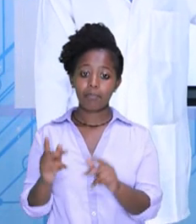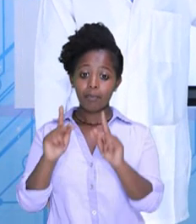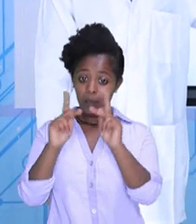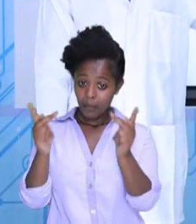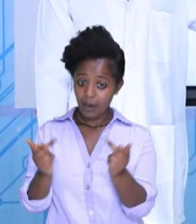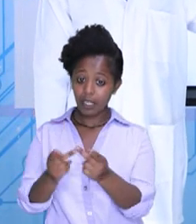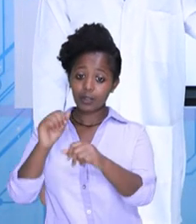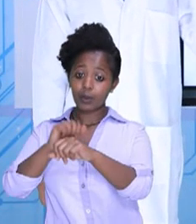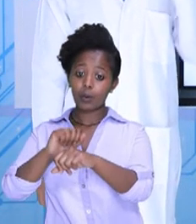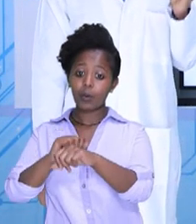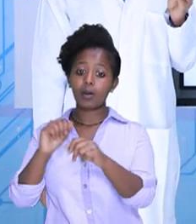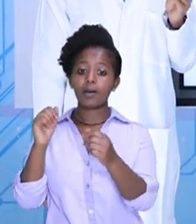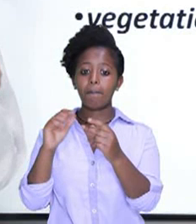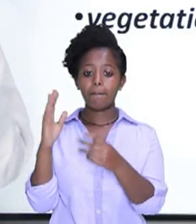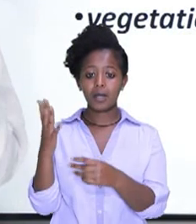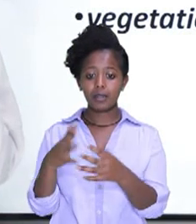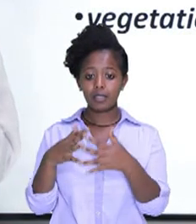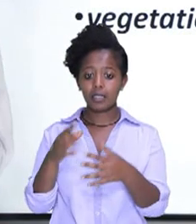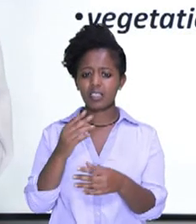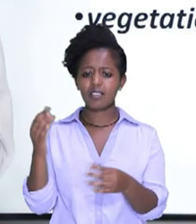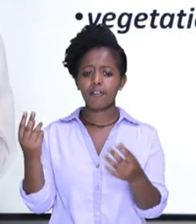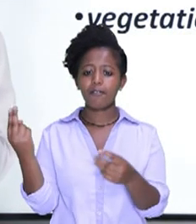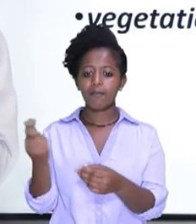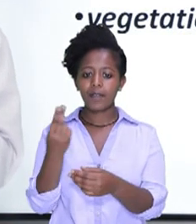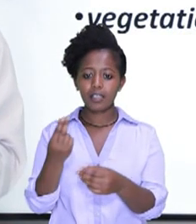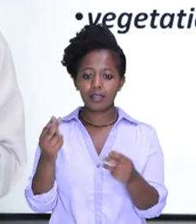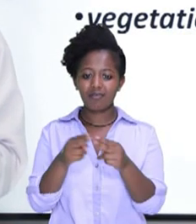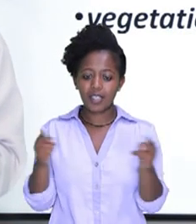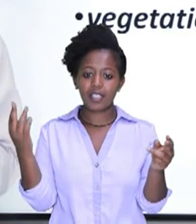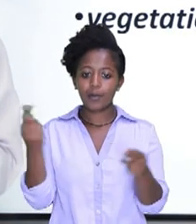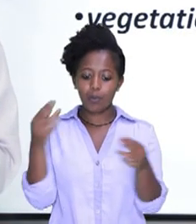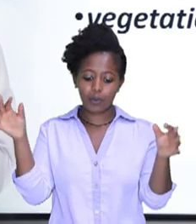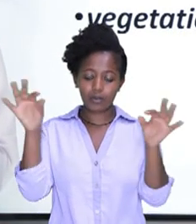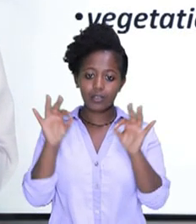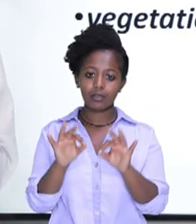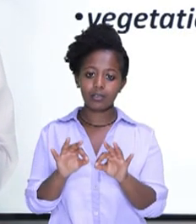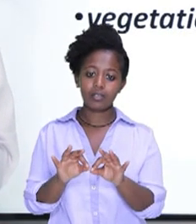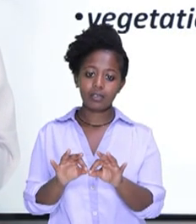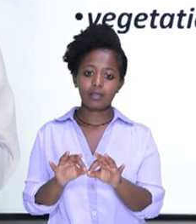Parent rock materials are very important materials to form a soil.